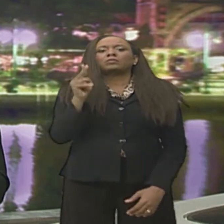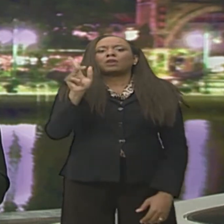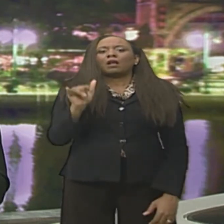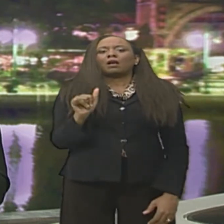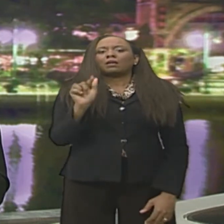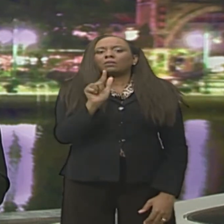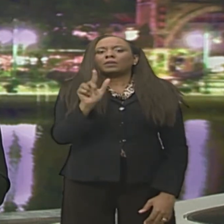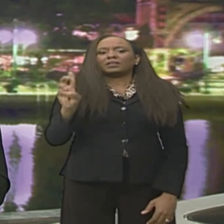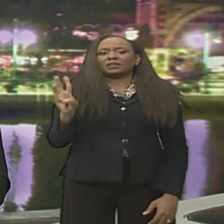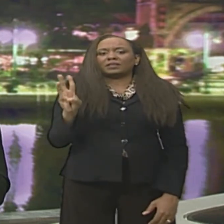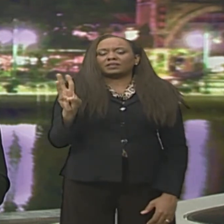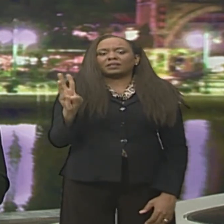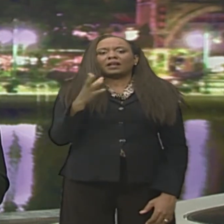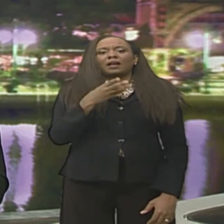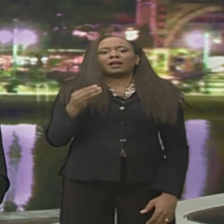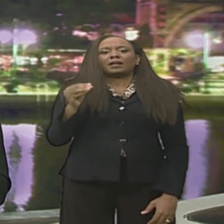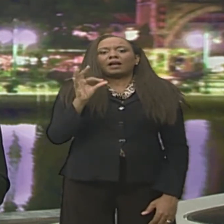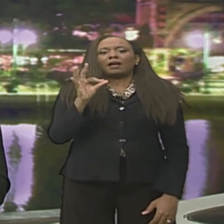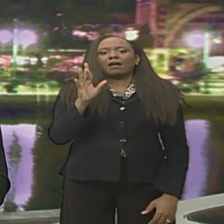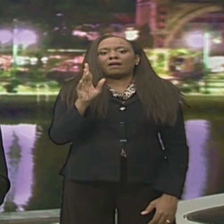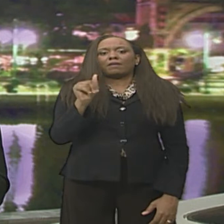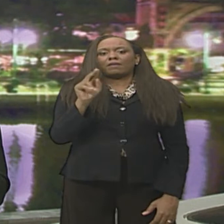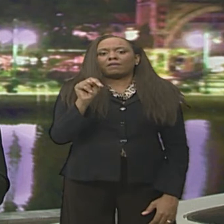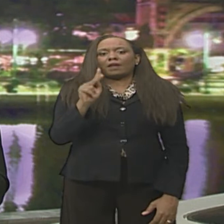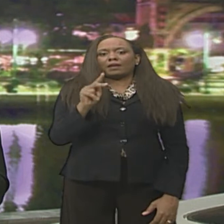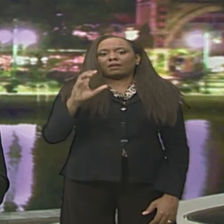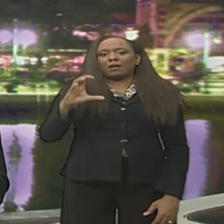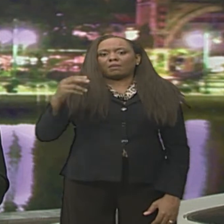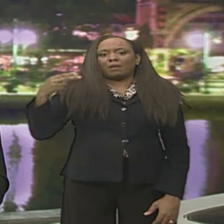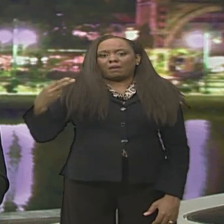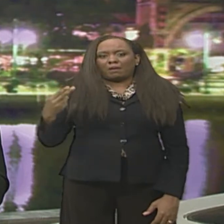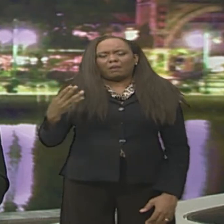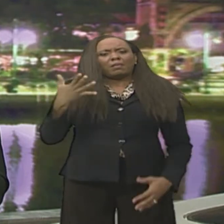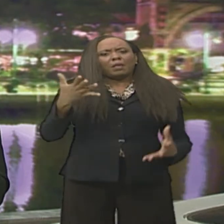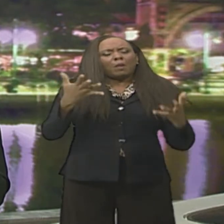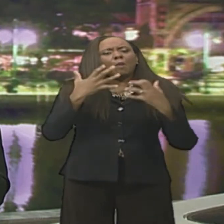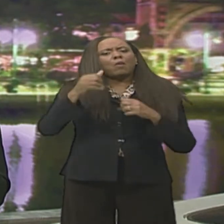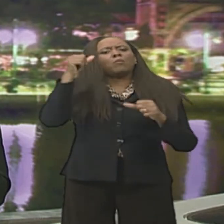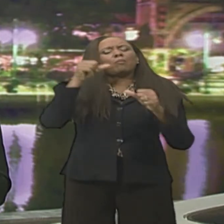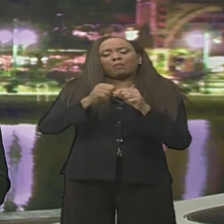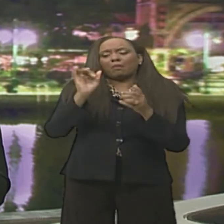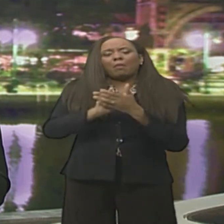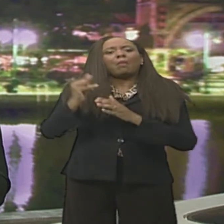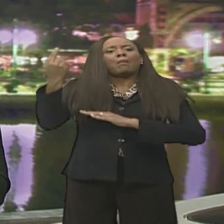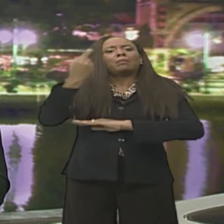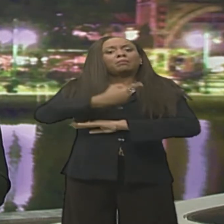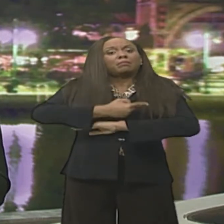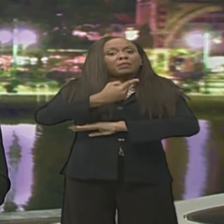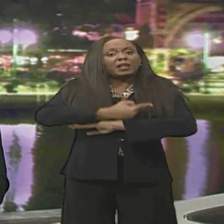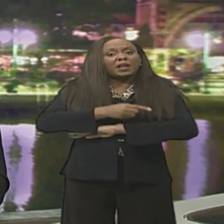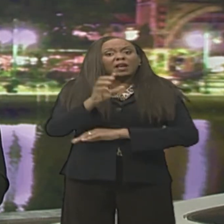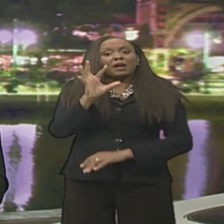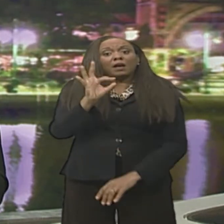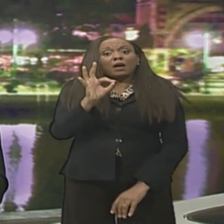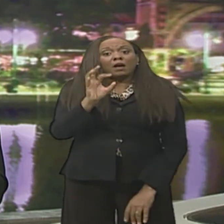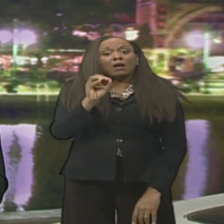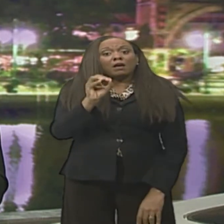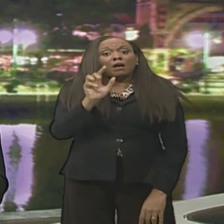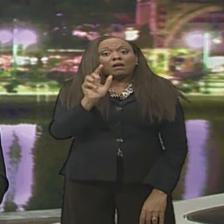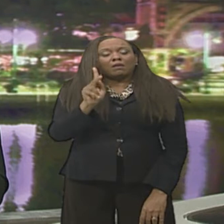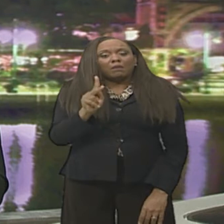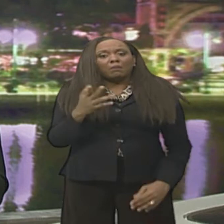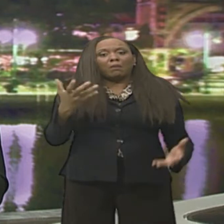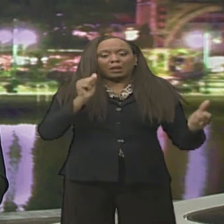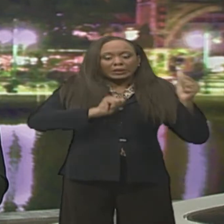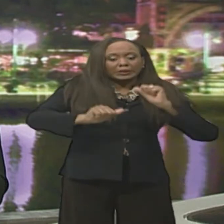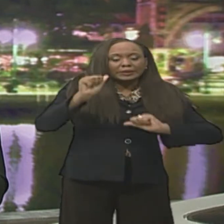Aisha Gibson-Gill says they are tasked with commemorating the day of significance every year. She says this year they will be bringing dance